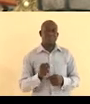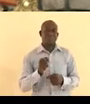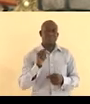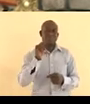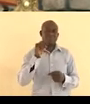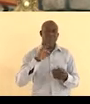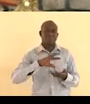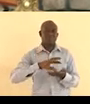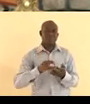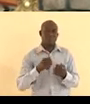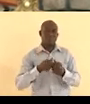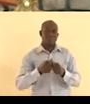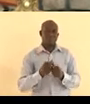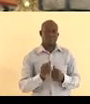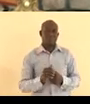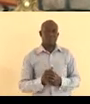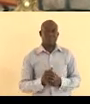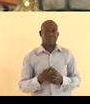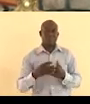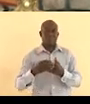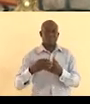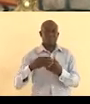steps.